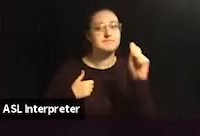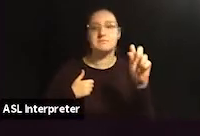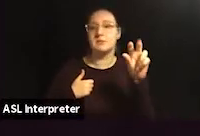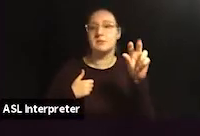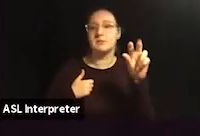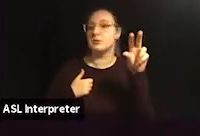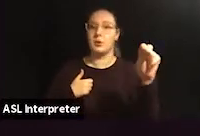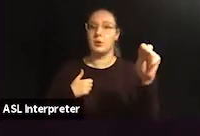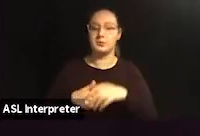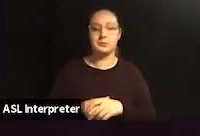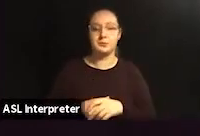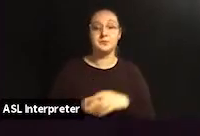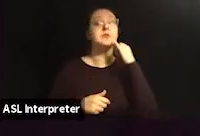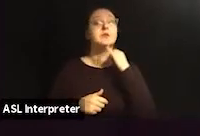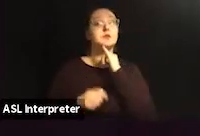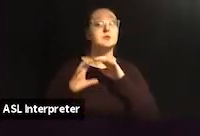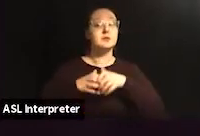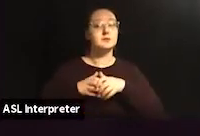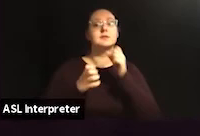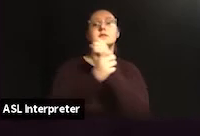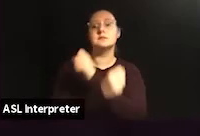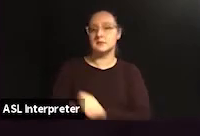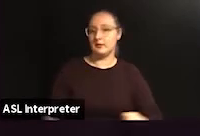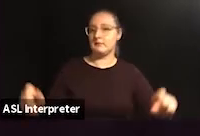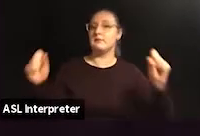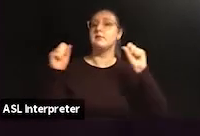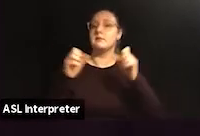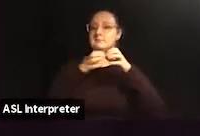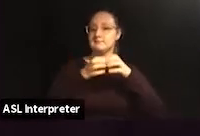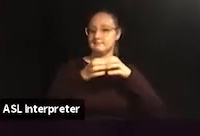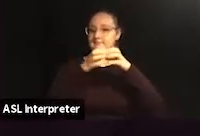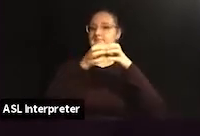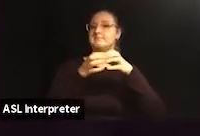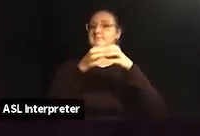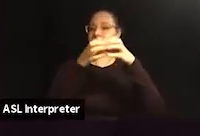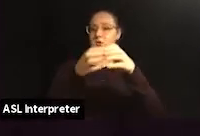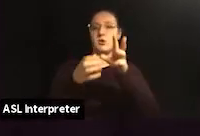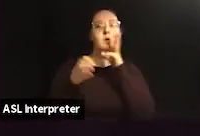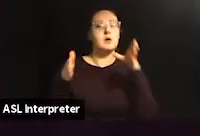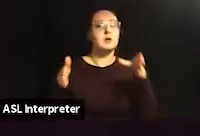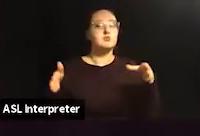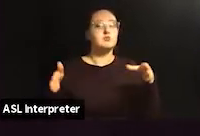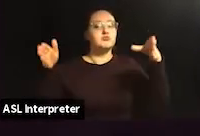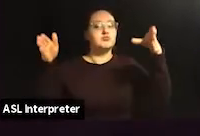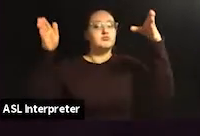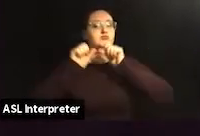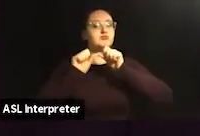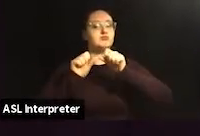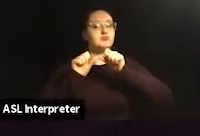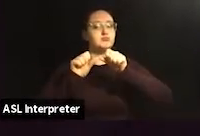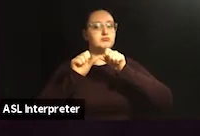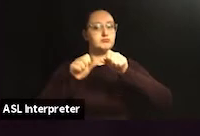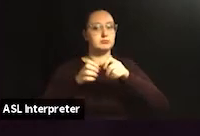But the Israelites walked on dry ground through the sea, the waters forming a wall for them on their right and on their left.